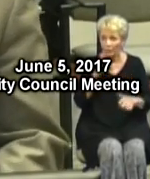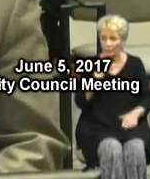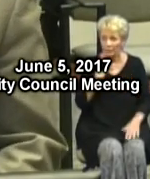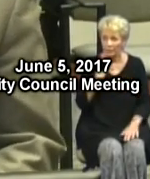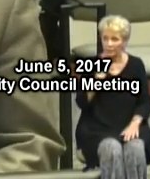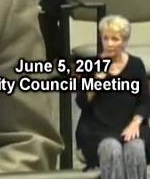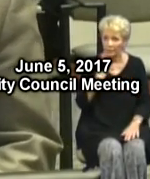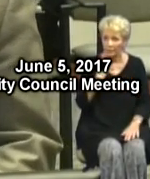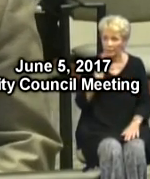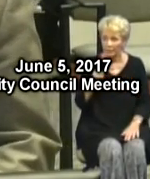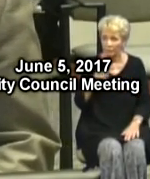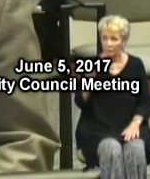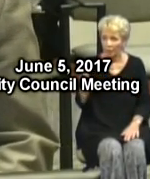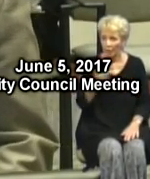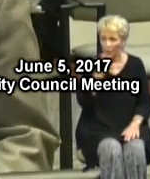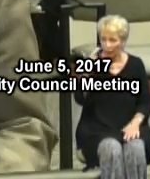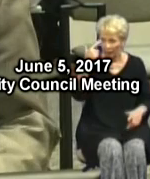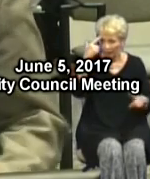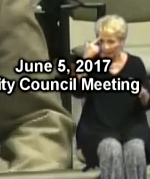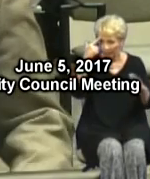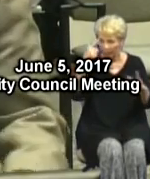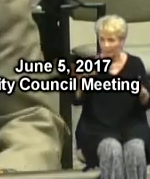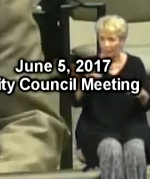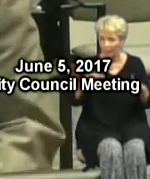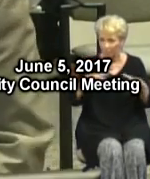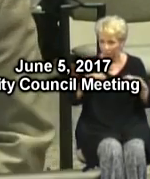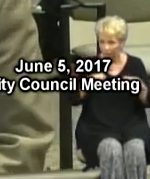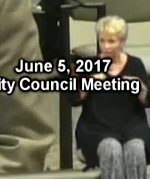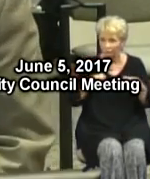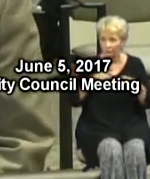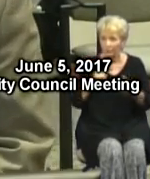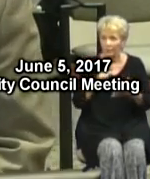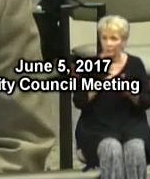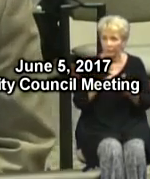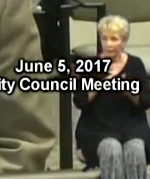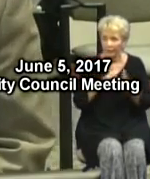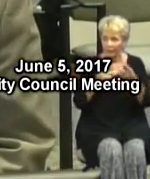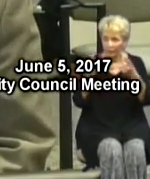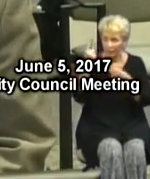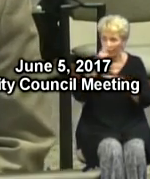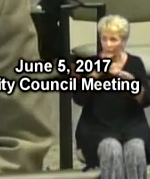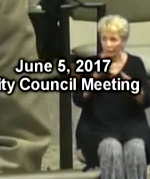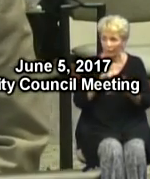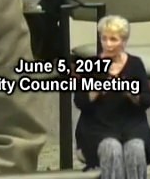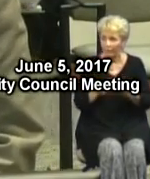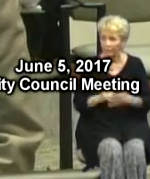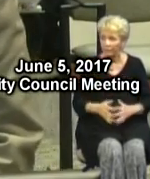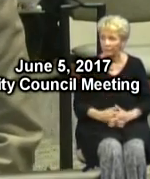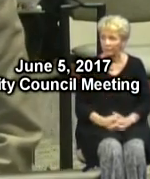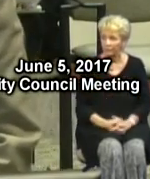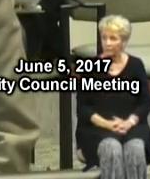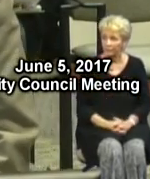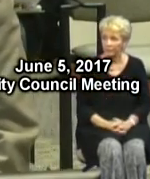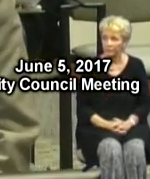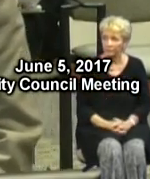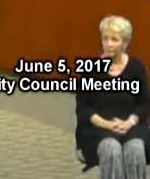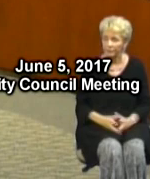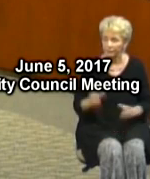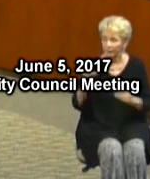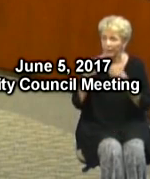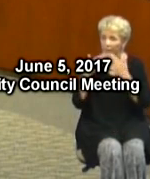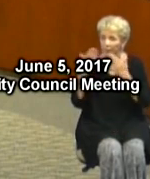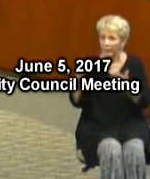the unanimous decision of the Planning Commission after they had taken in consideration all factors. Okay, thank you,